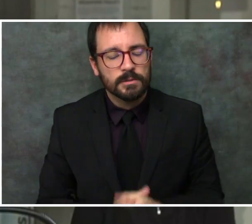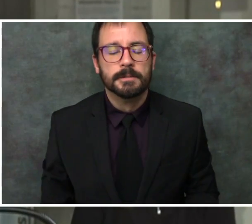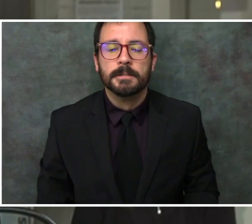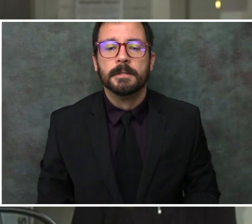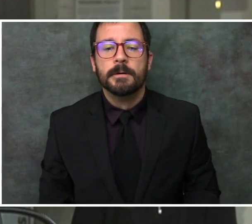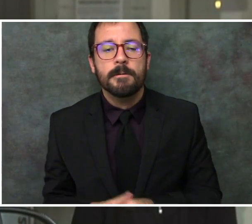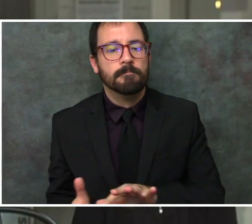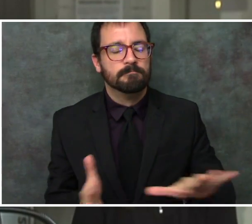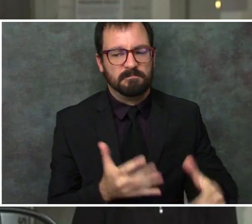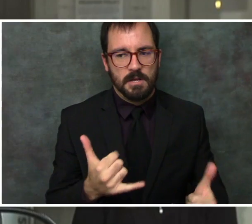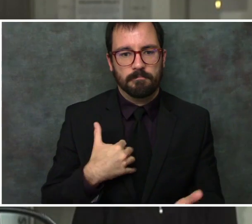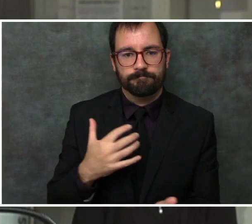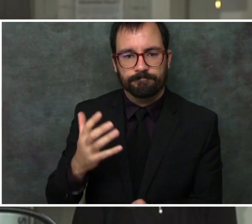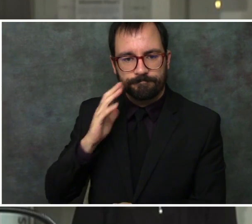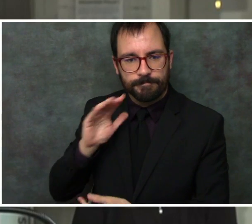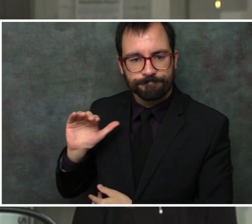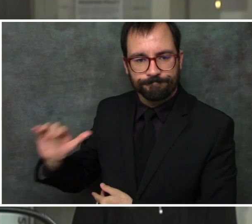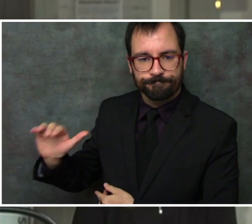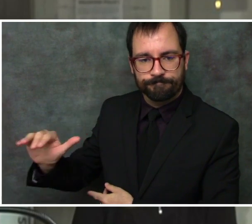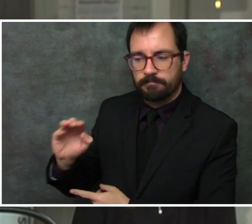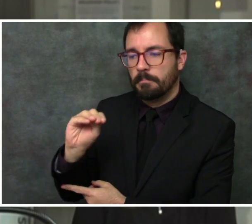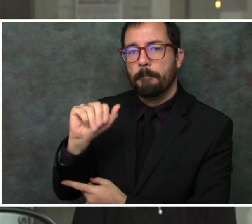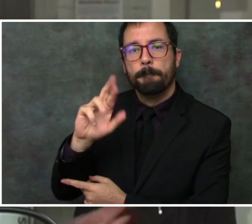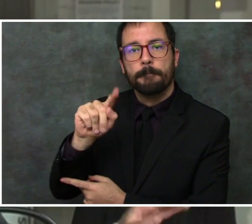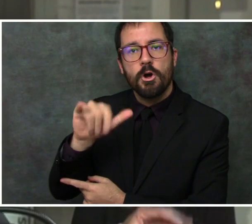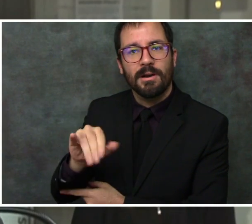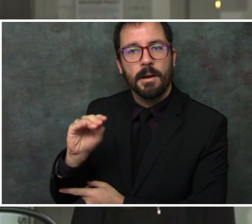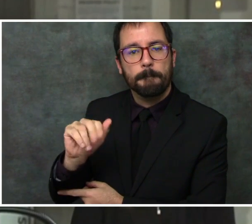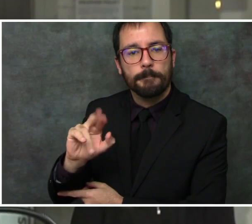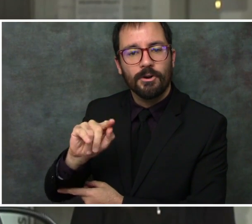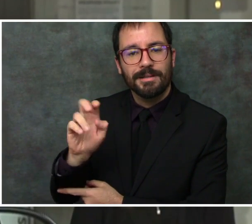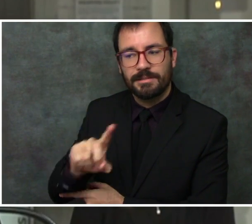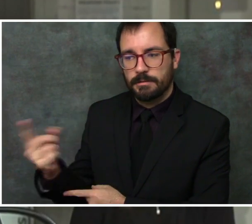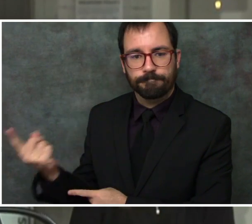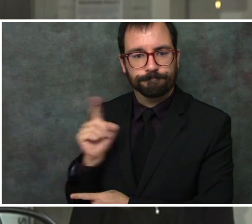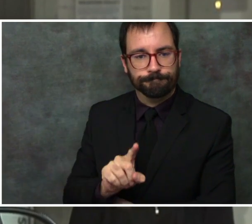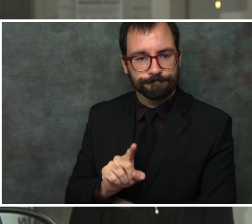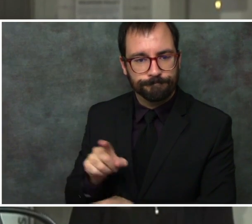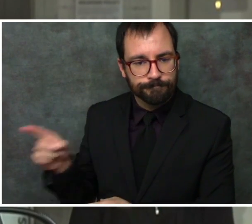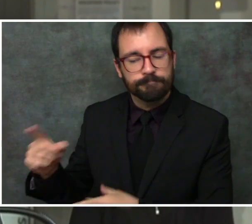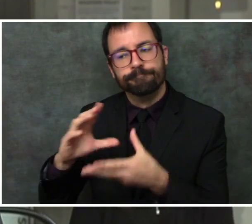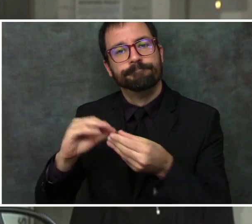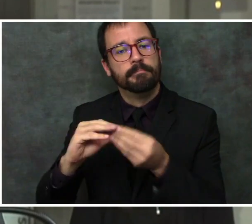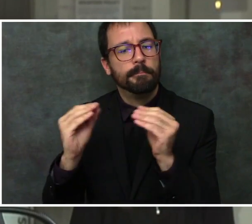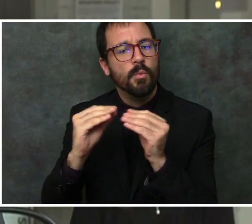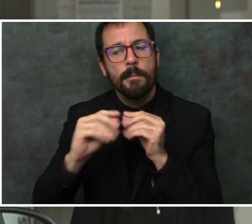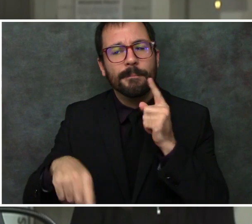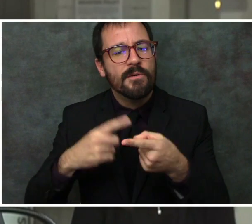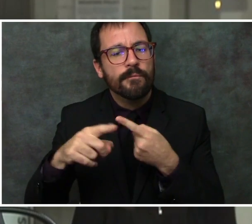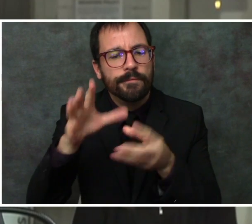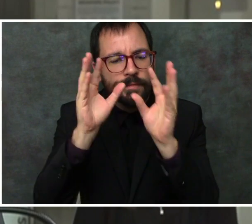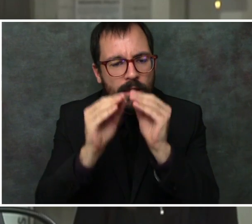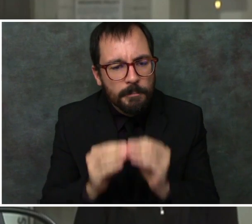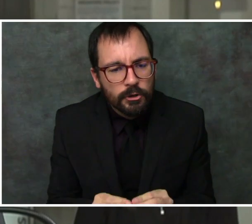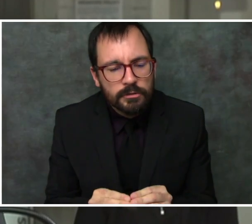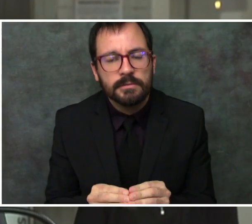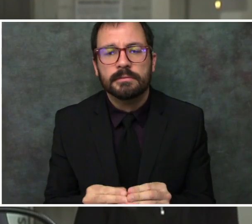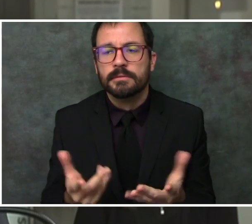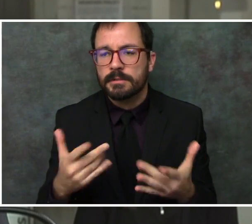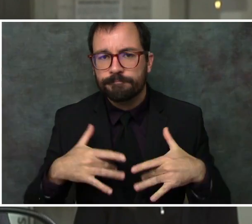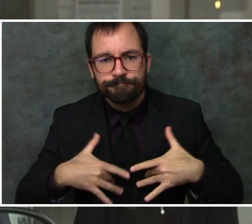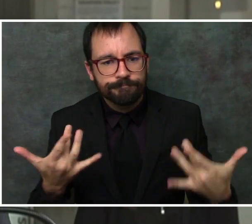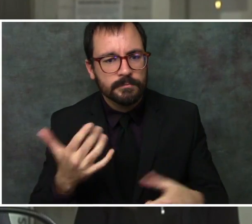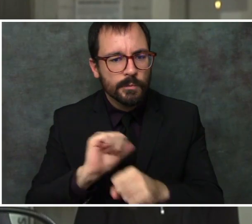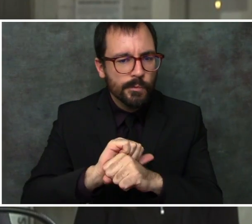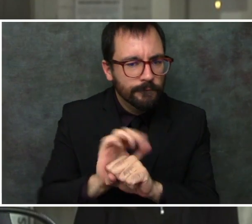COVID-19. At this point, I'd like to ask Marty Martinez to come up to the podium and talk about the